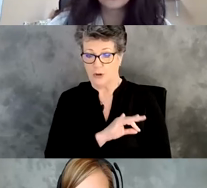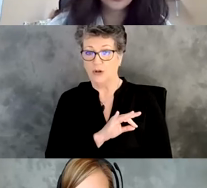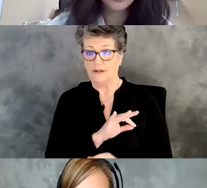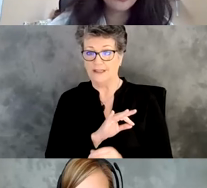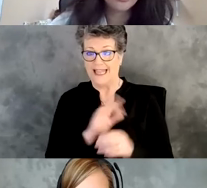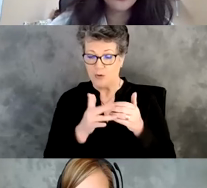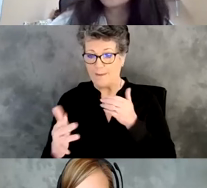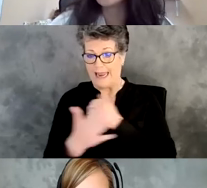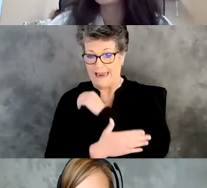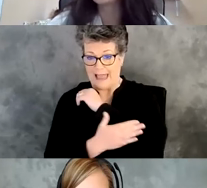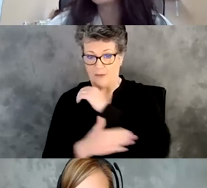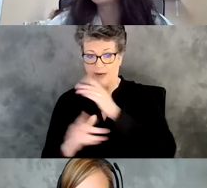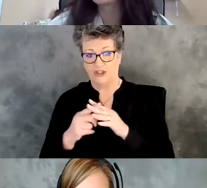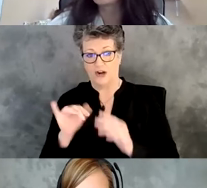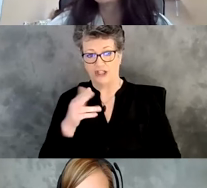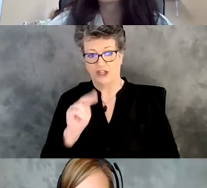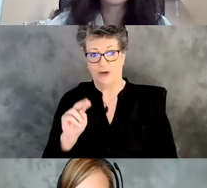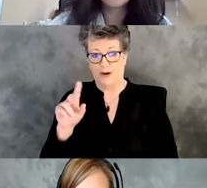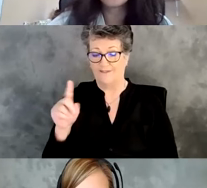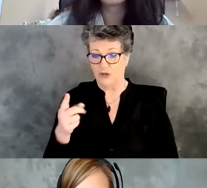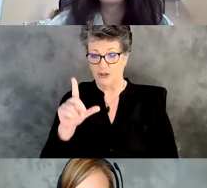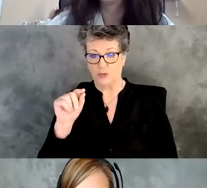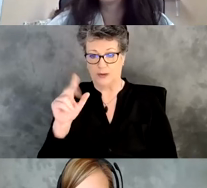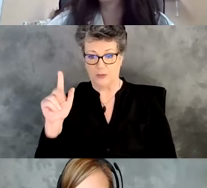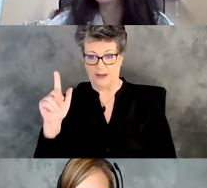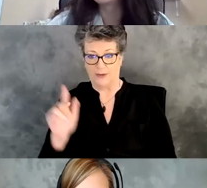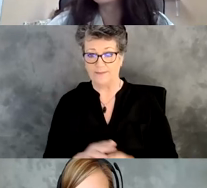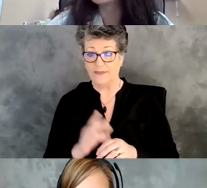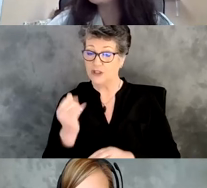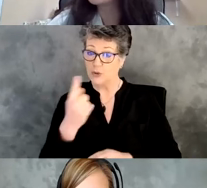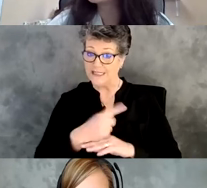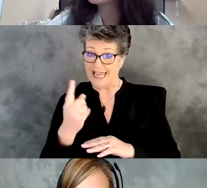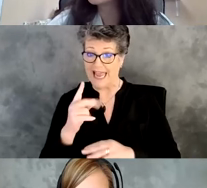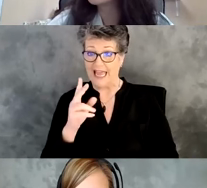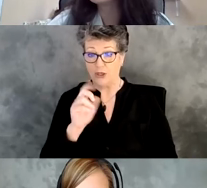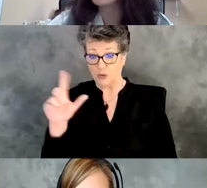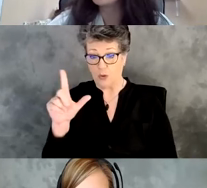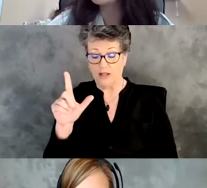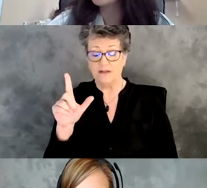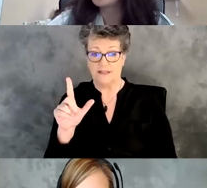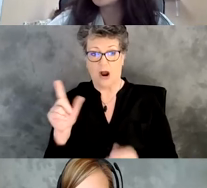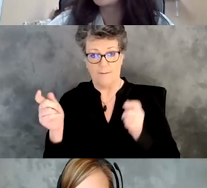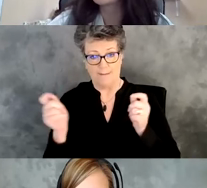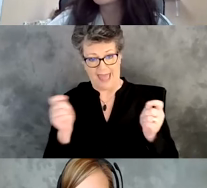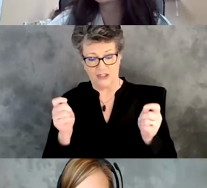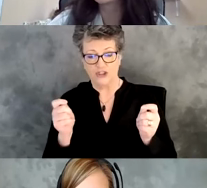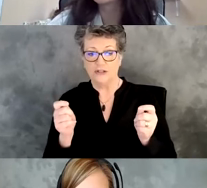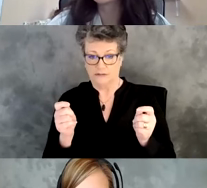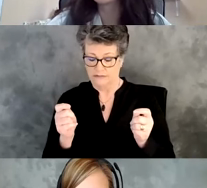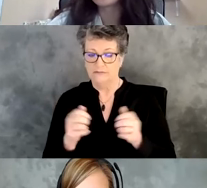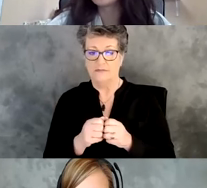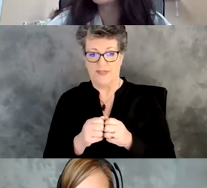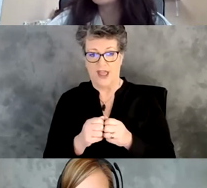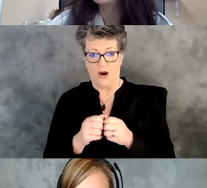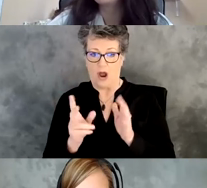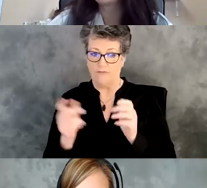remaining counties starting January 1, 2023. So today, duals are mandatorily enrolled in Medi-Cal managed care